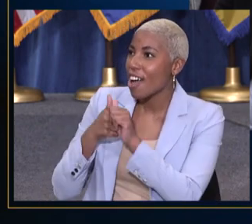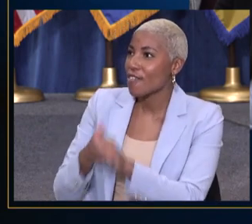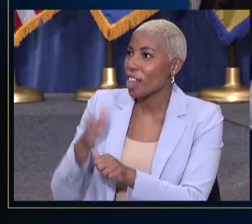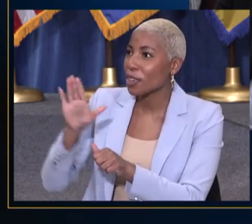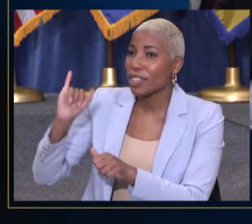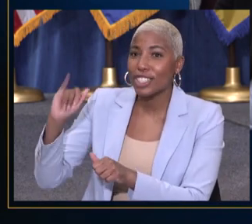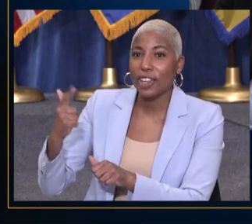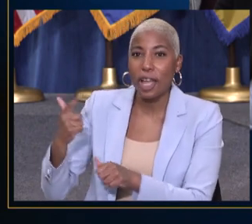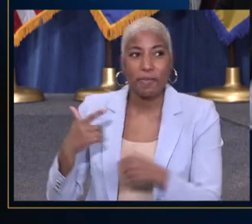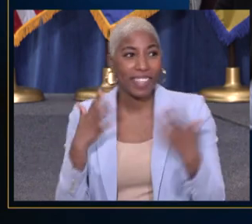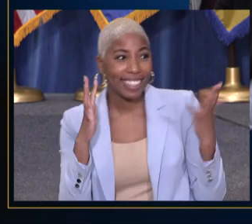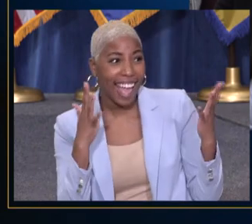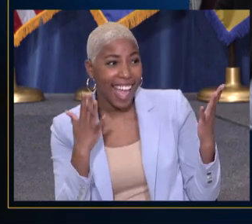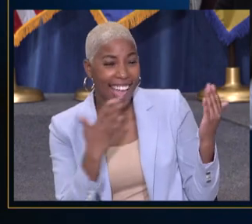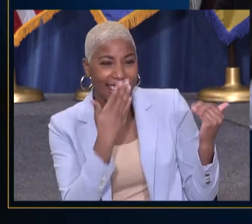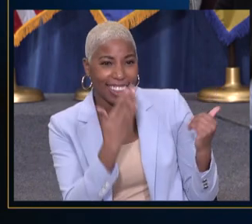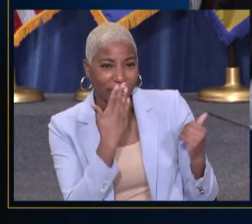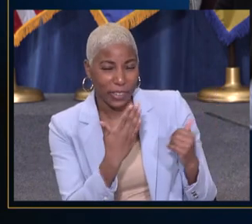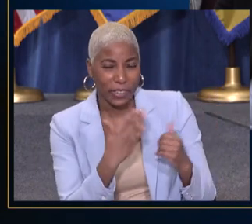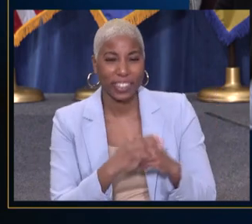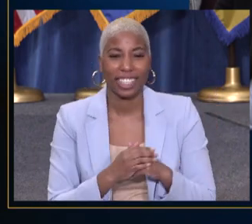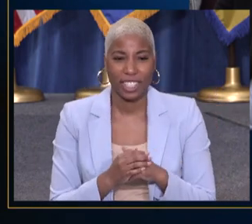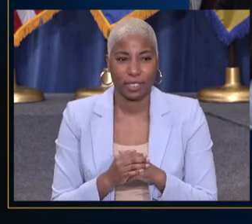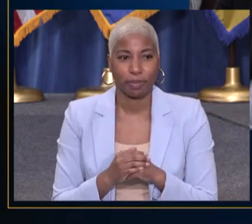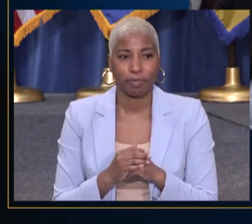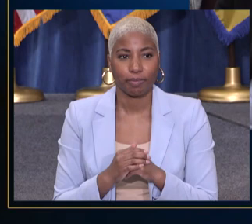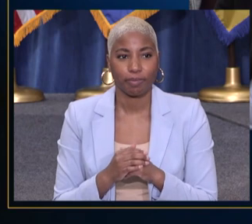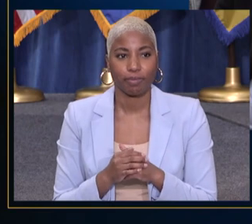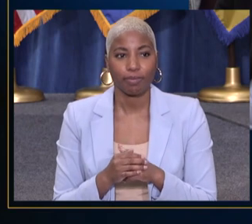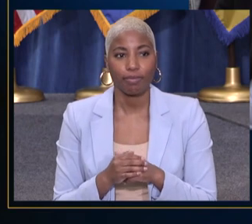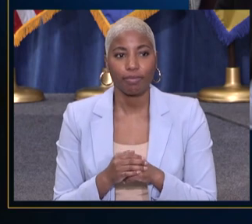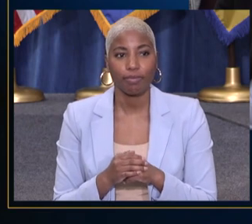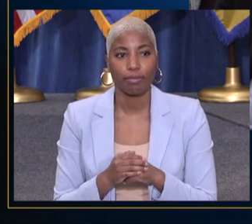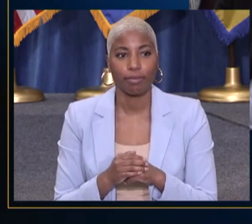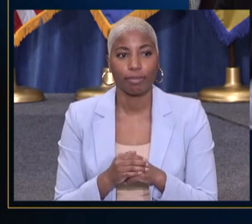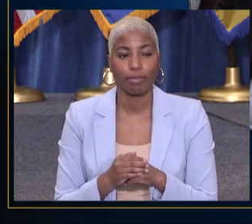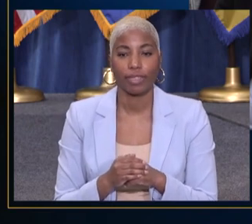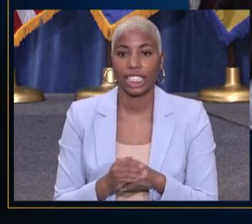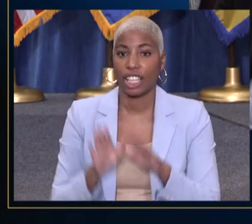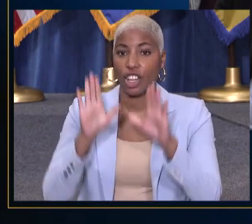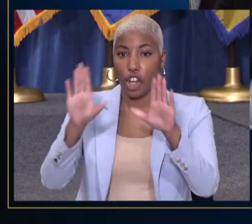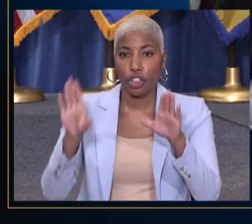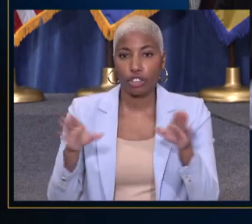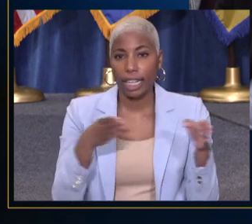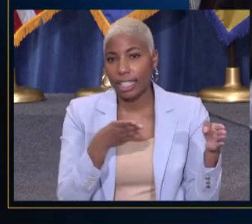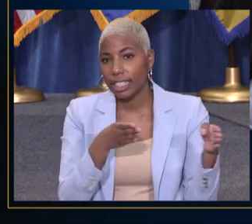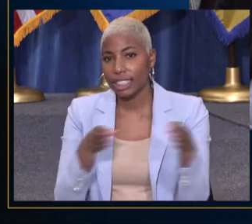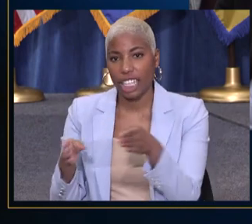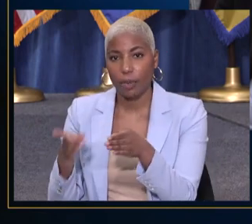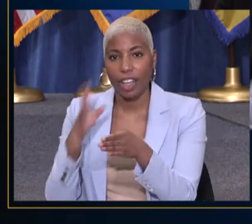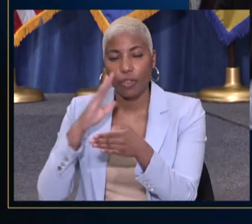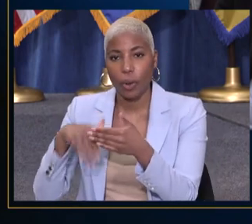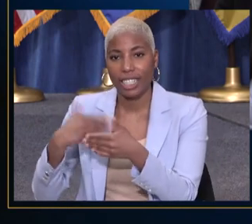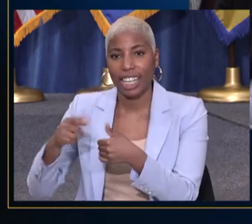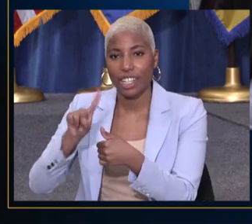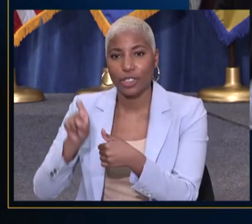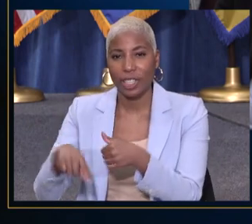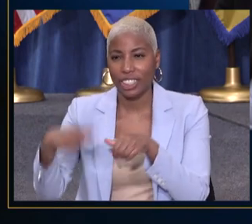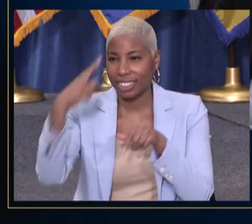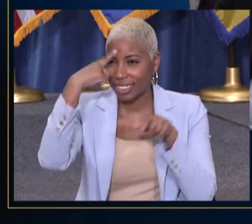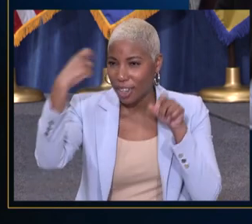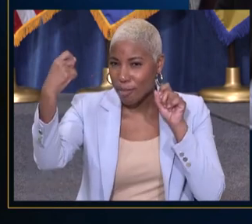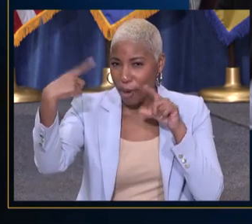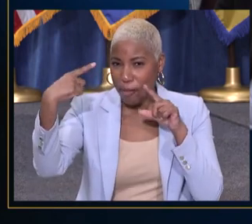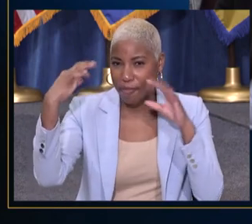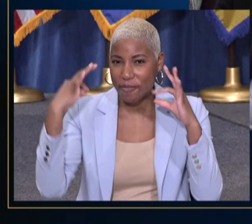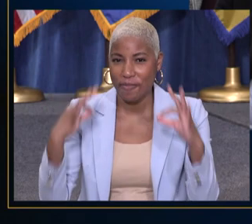Yay. Thank you. So you actually gave a really great segue to the question I want to ask. So I was like, yes, yeah, she read my mind.